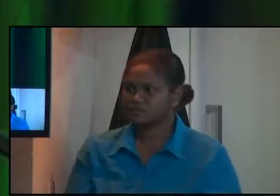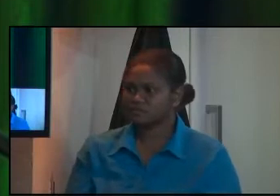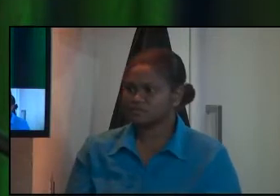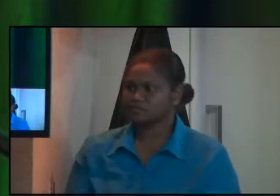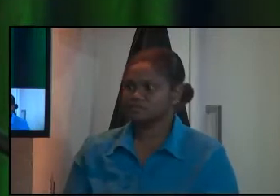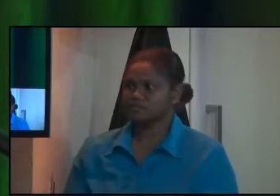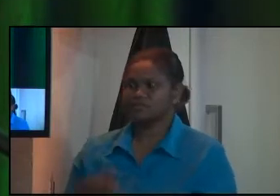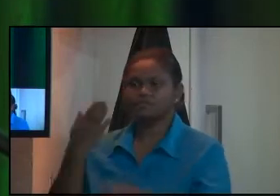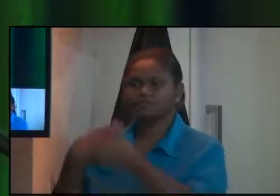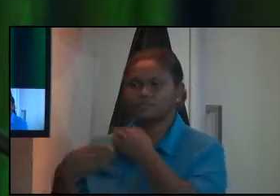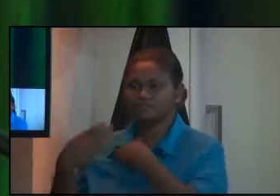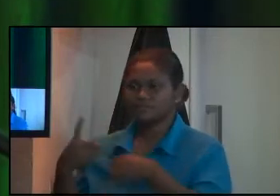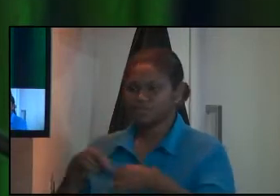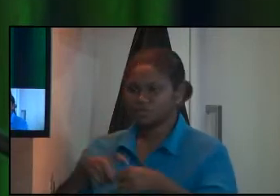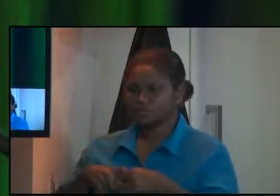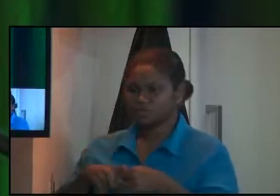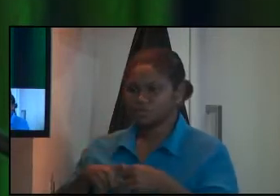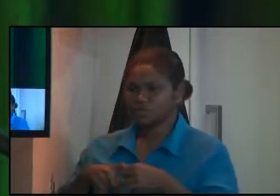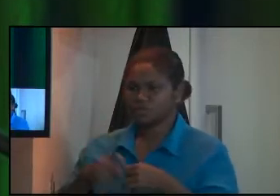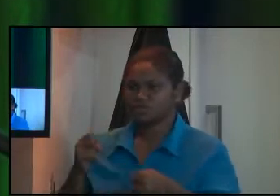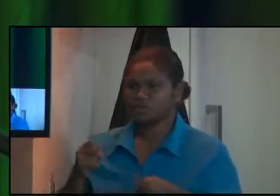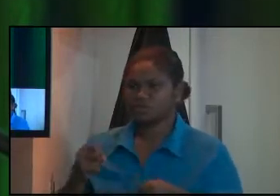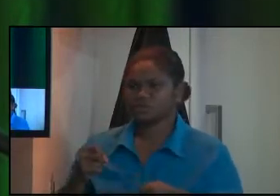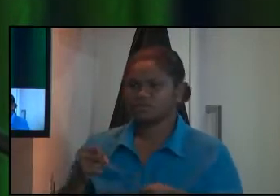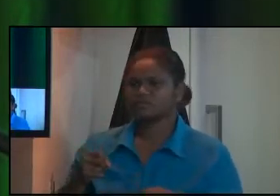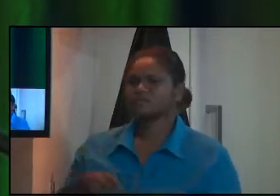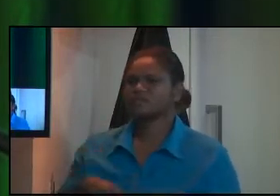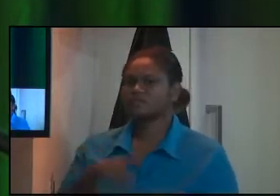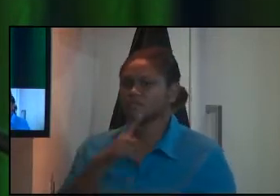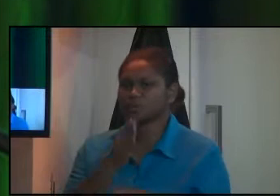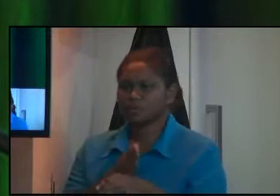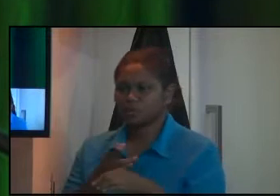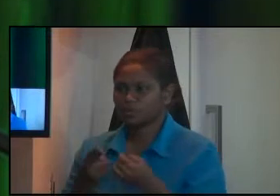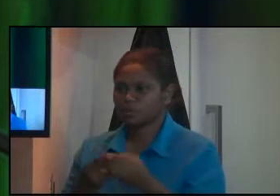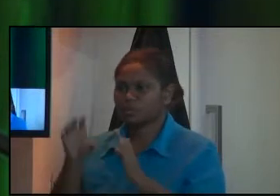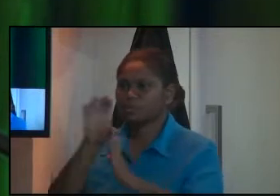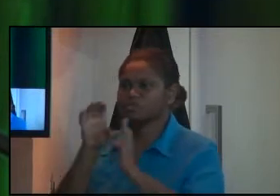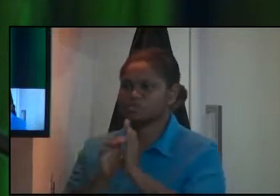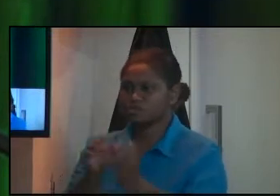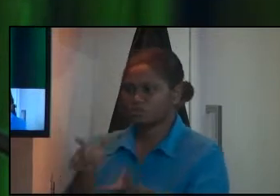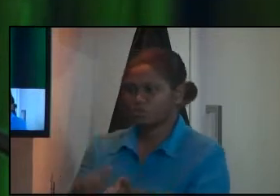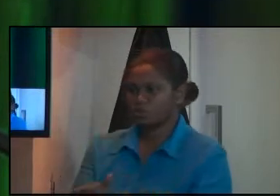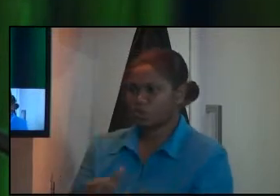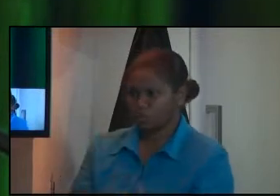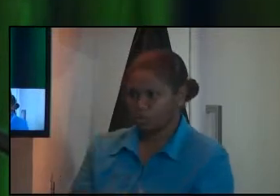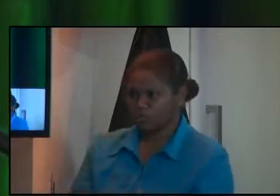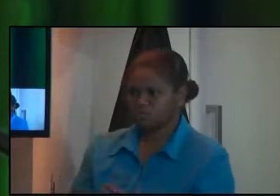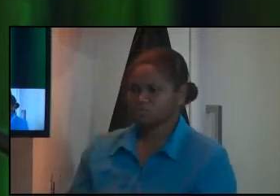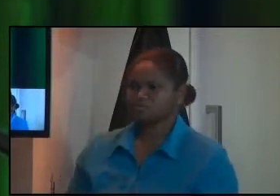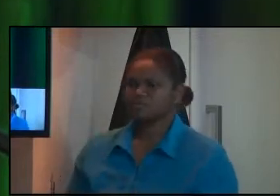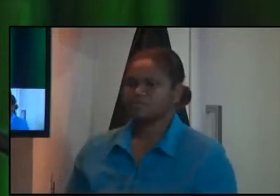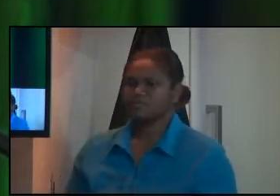Before joining PNG NRI in May 2017, Mary worked with the Constitutional and Law Reform Commission, the